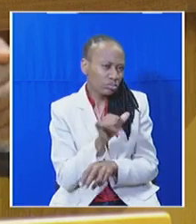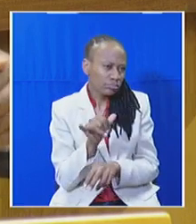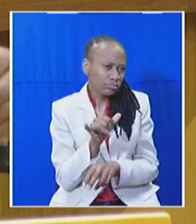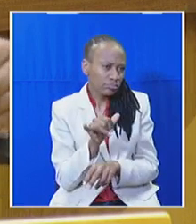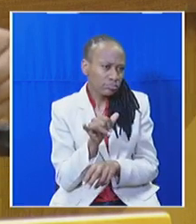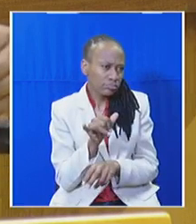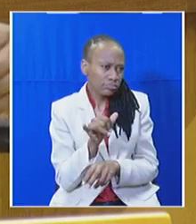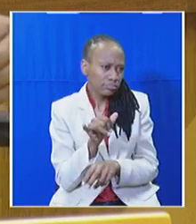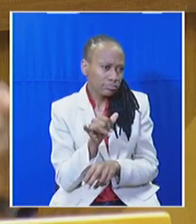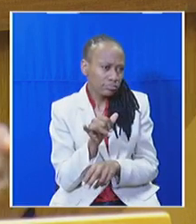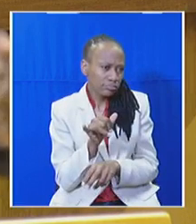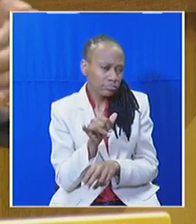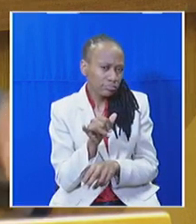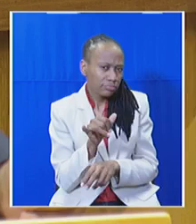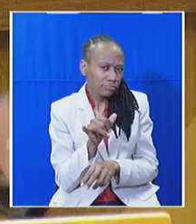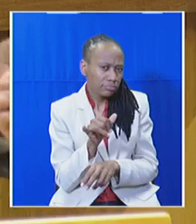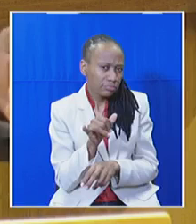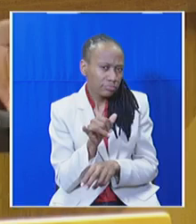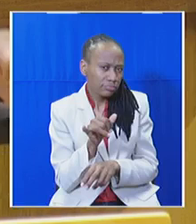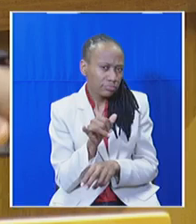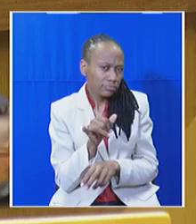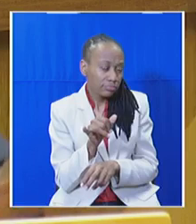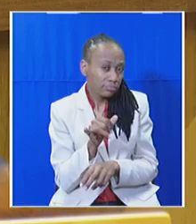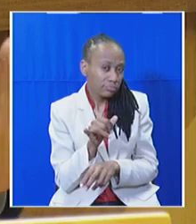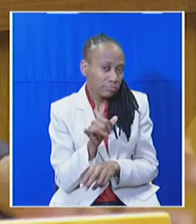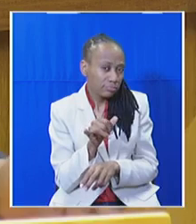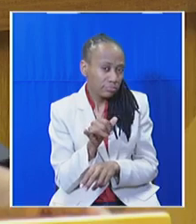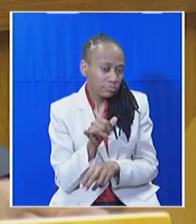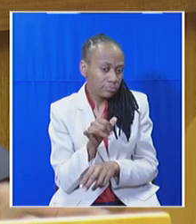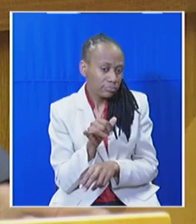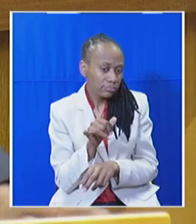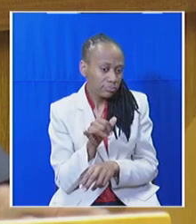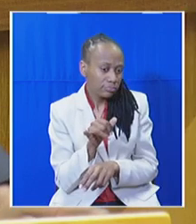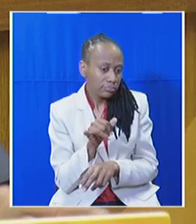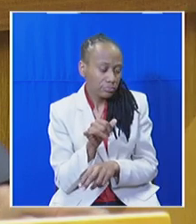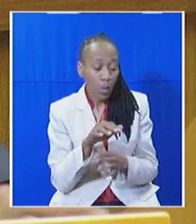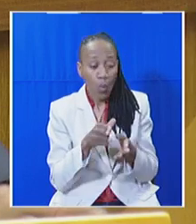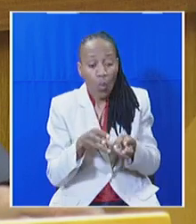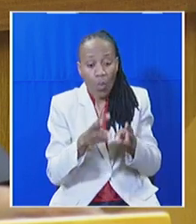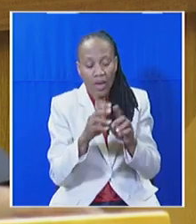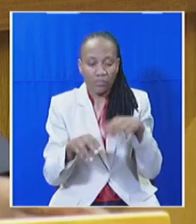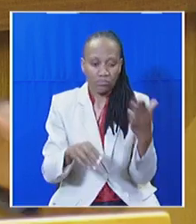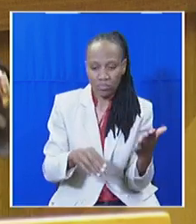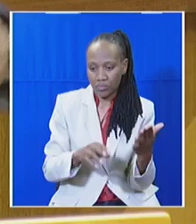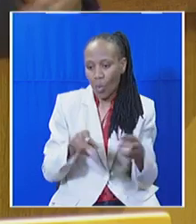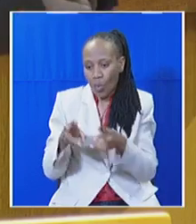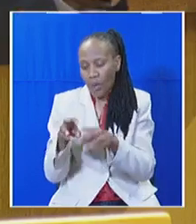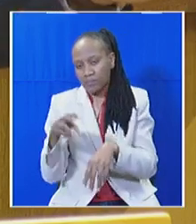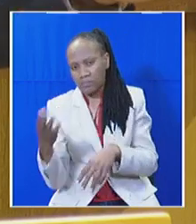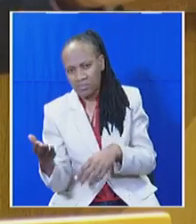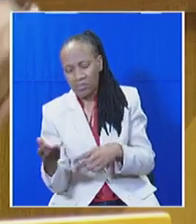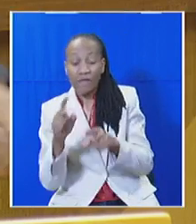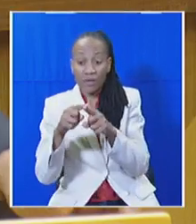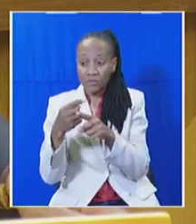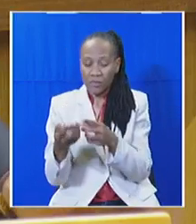whether you deal with the issue of the iron ore in terms of what happens when